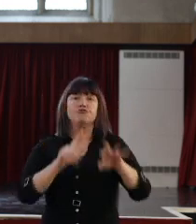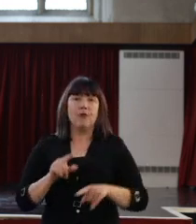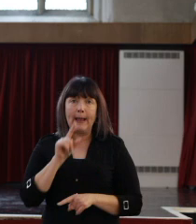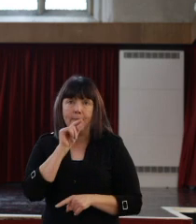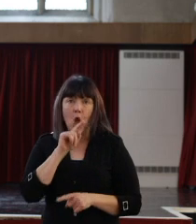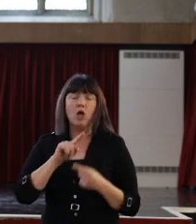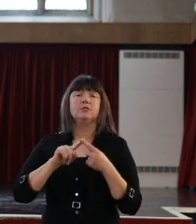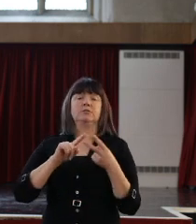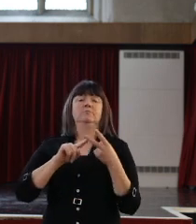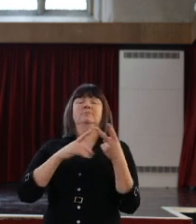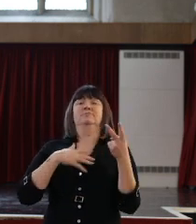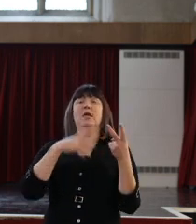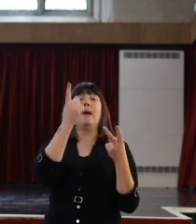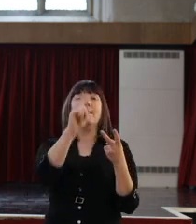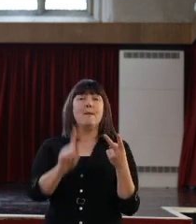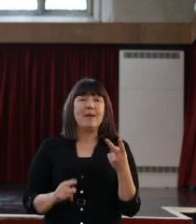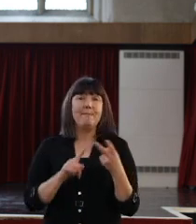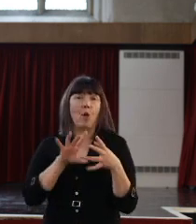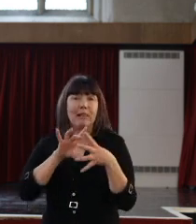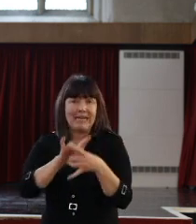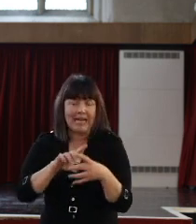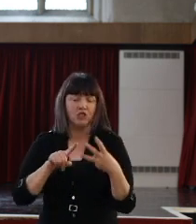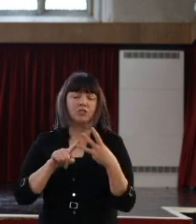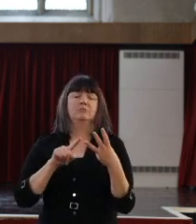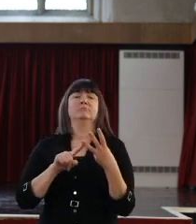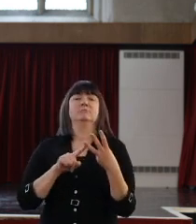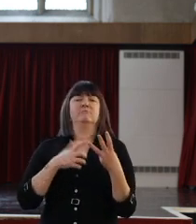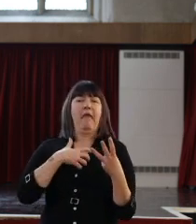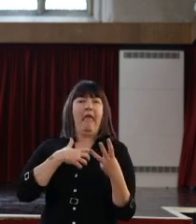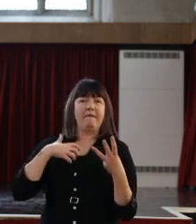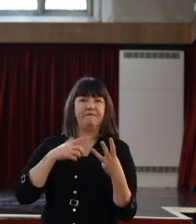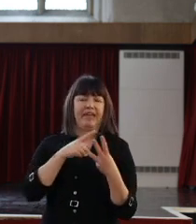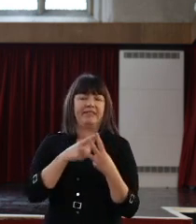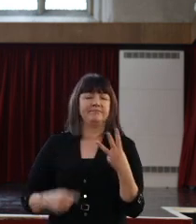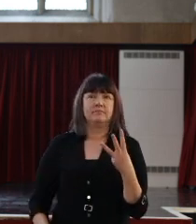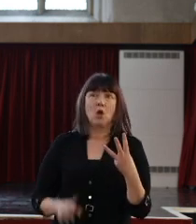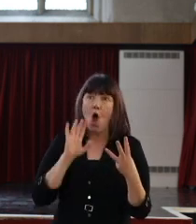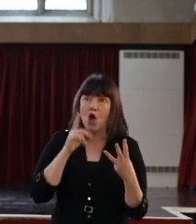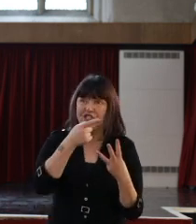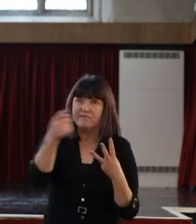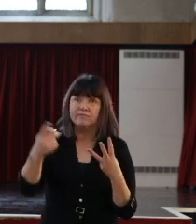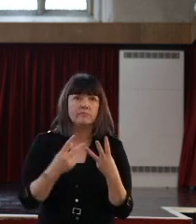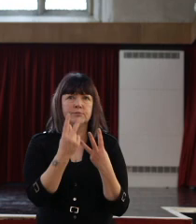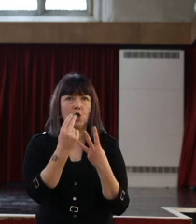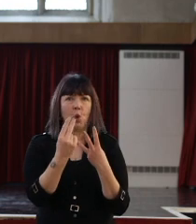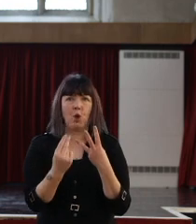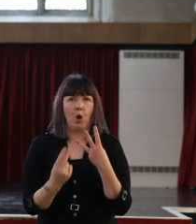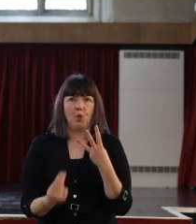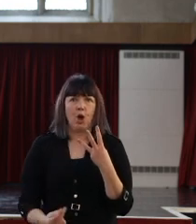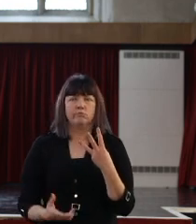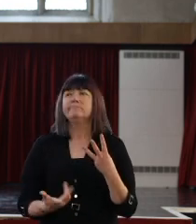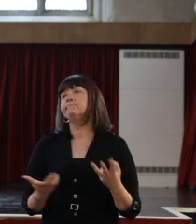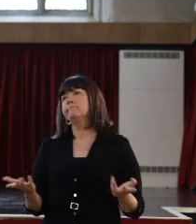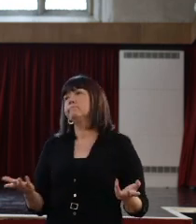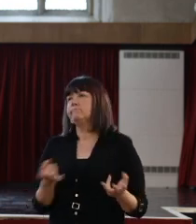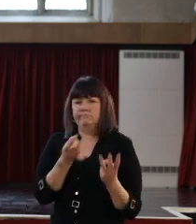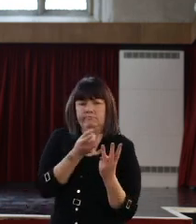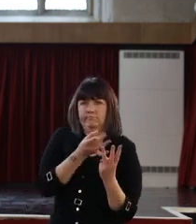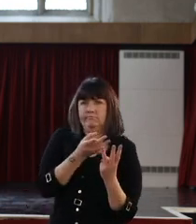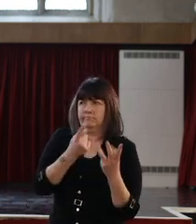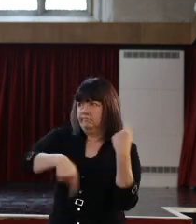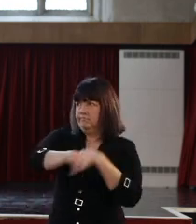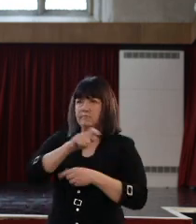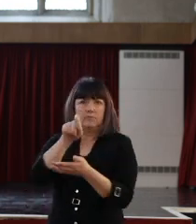Envy. Ever heard of them? No. That's why I decided to become a writer-performer. So I enrolled on the Theatre Royal Arts course at